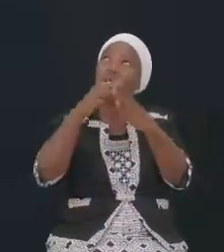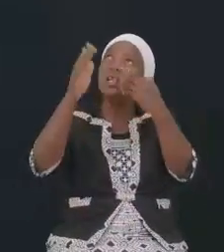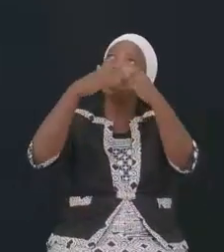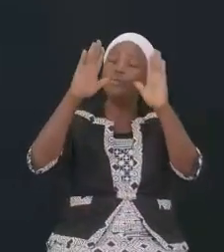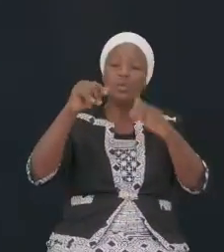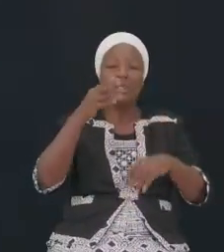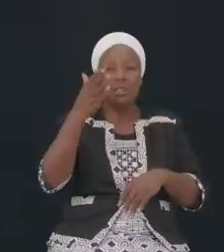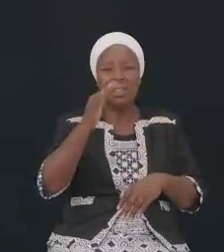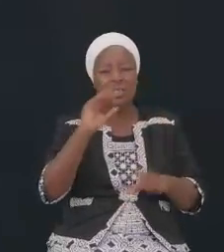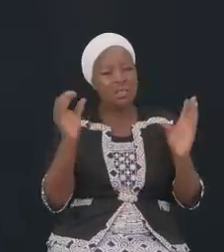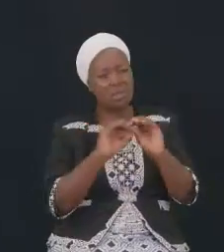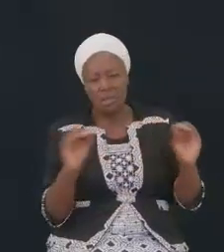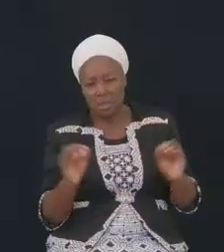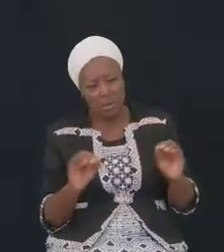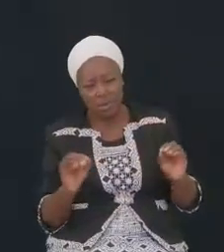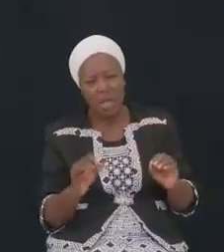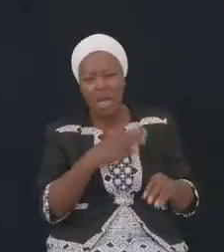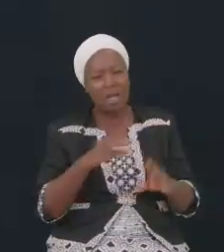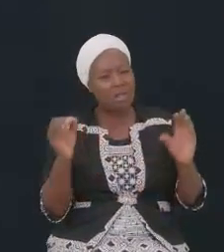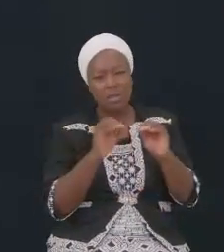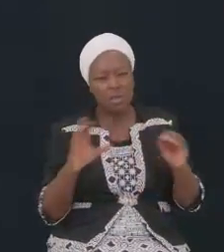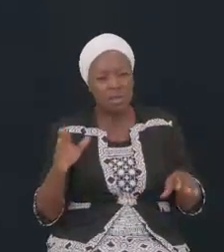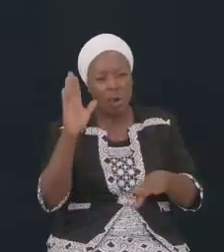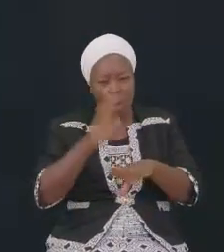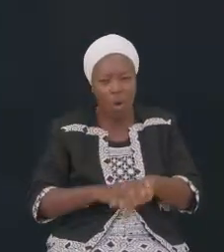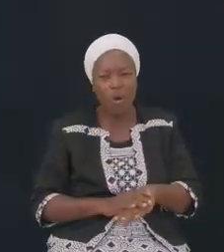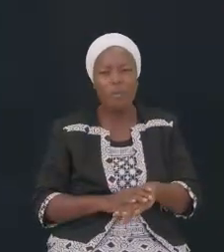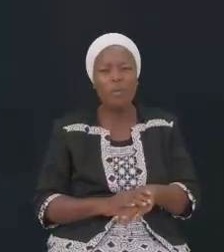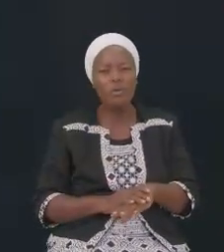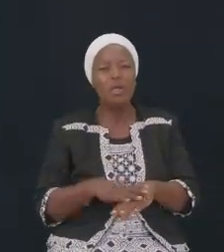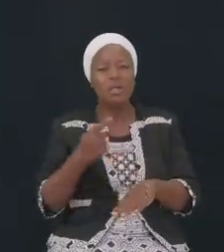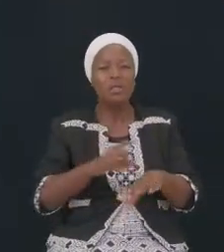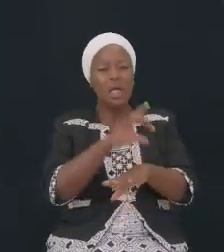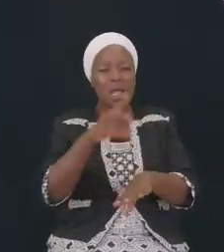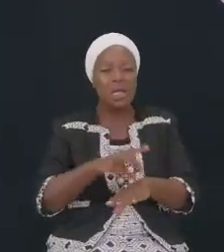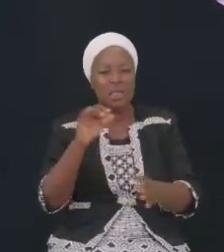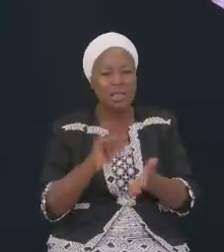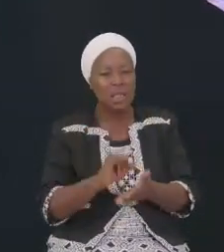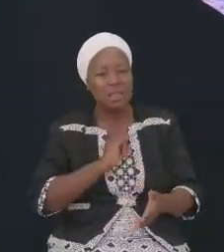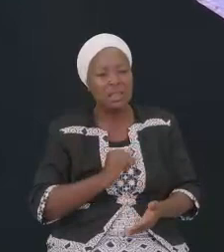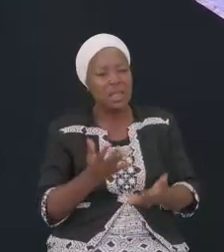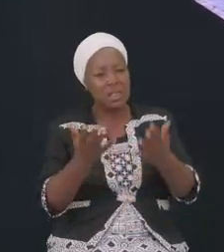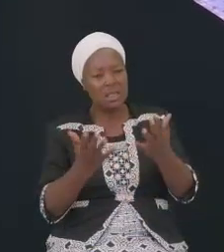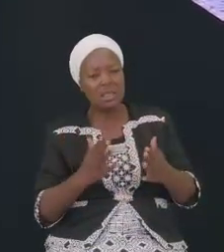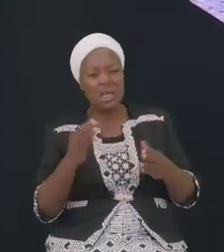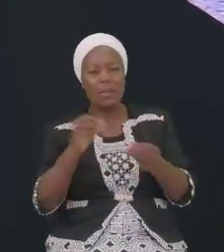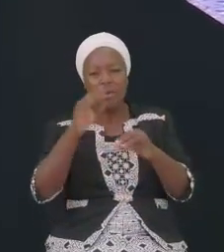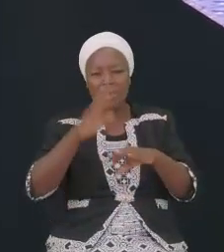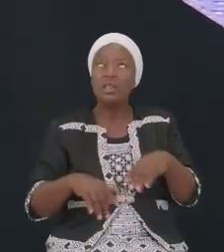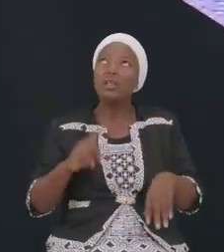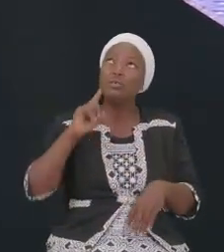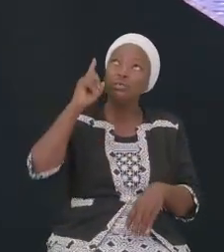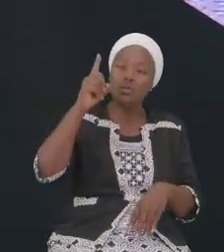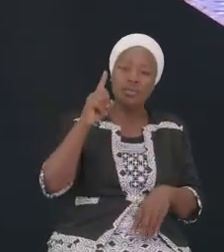is none and there is nothing upon the earth that I desire besides